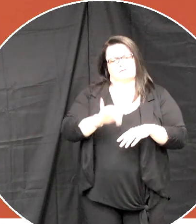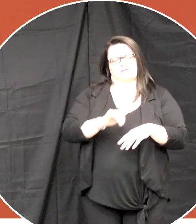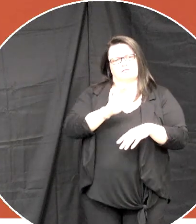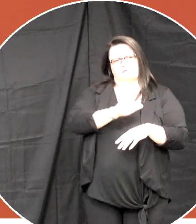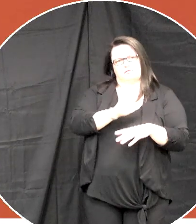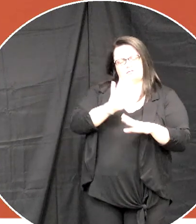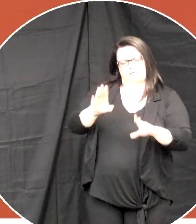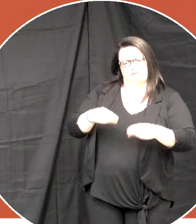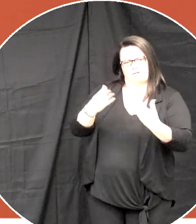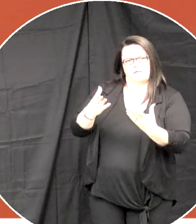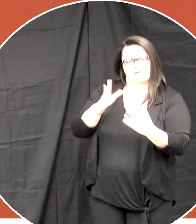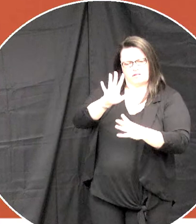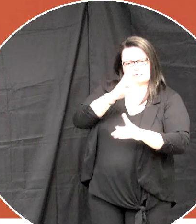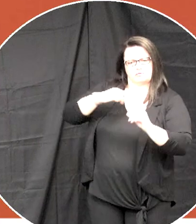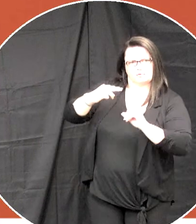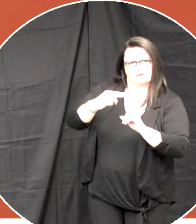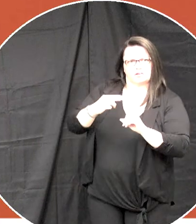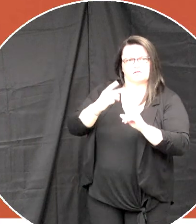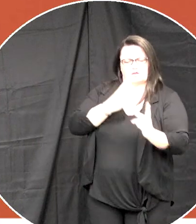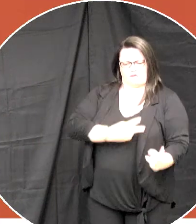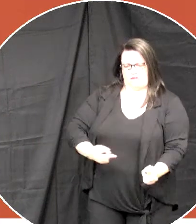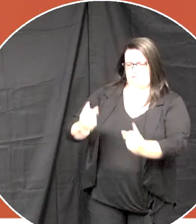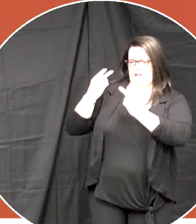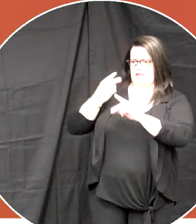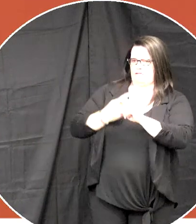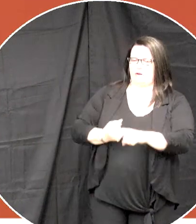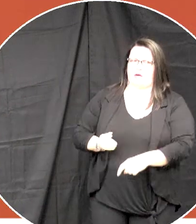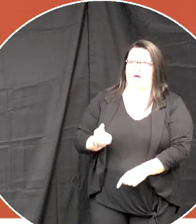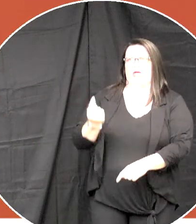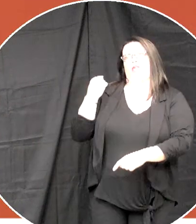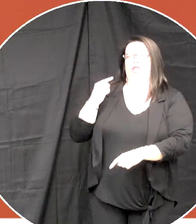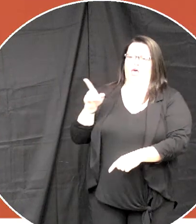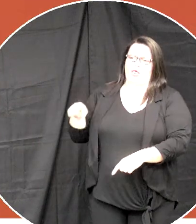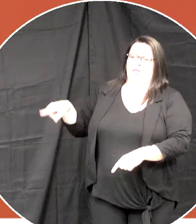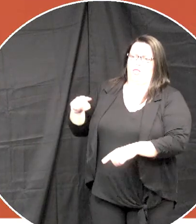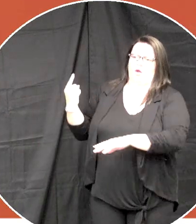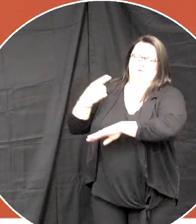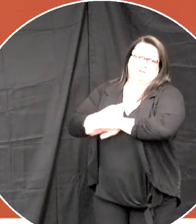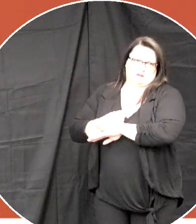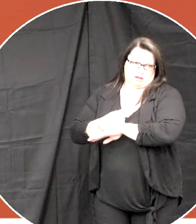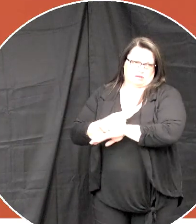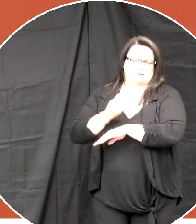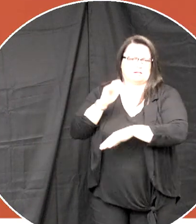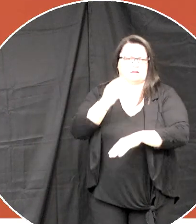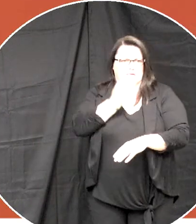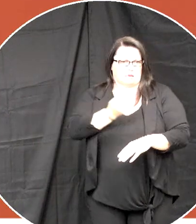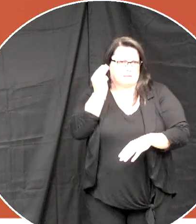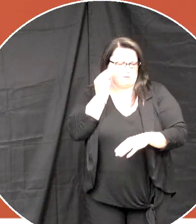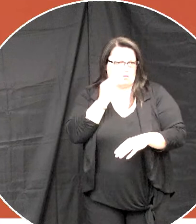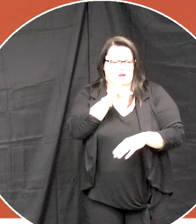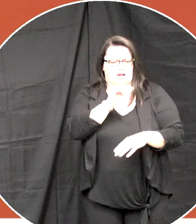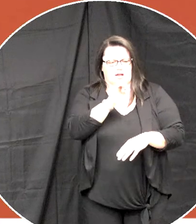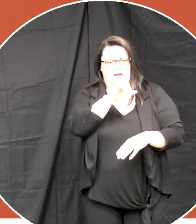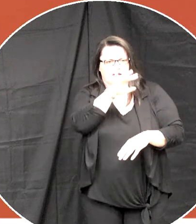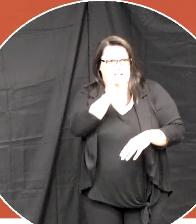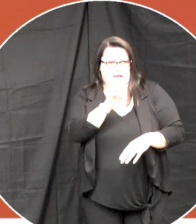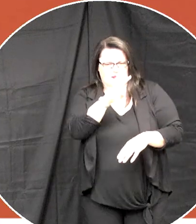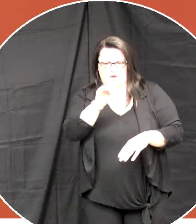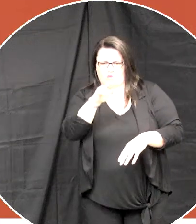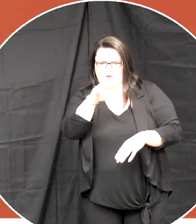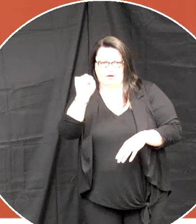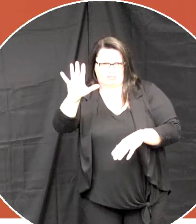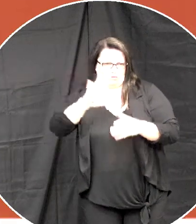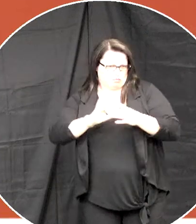texts. Reflections from Them Days, a residential school memoir from Nunatsiavut by Nellie Winters, and A